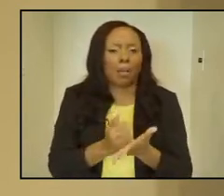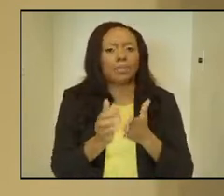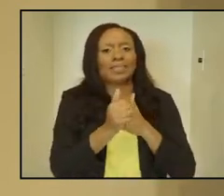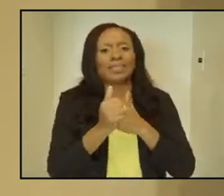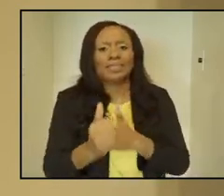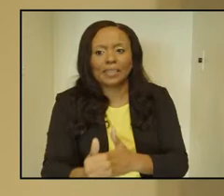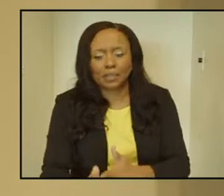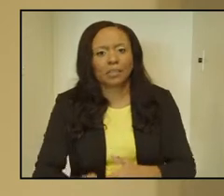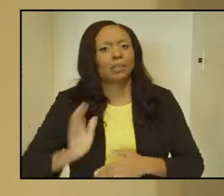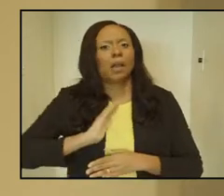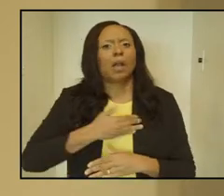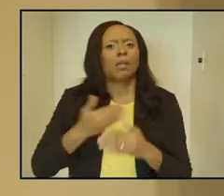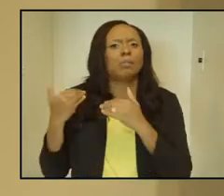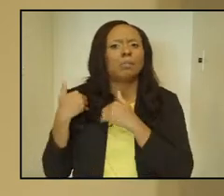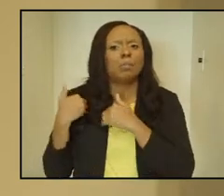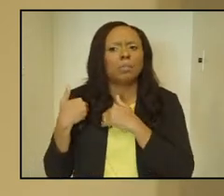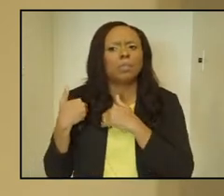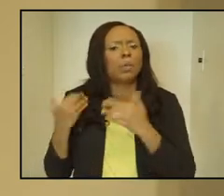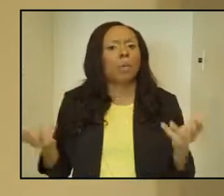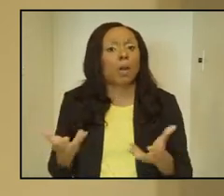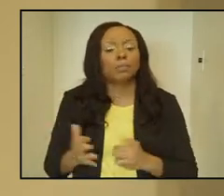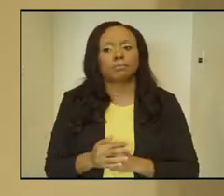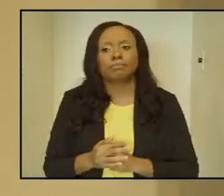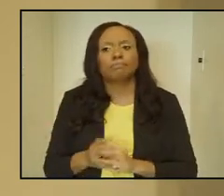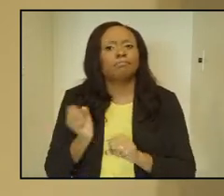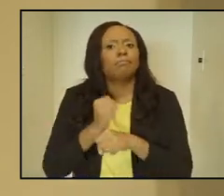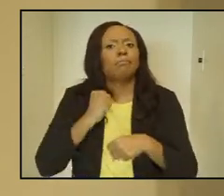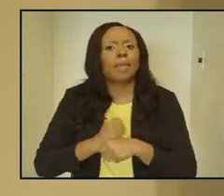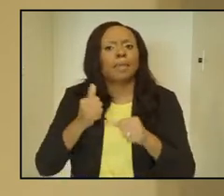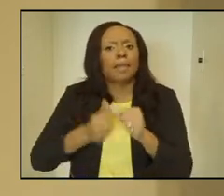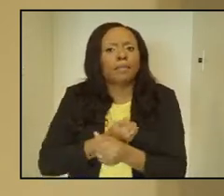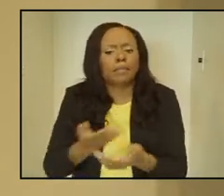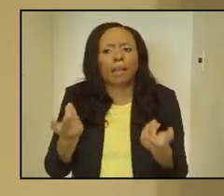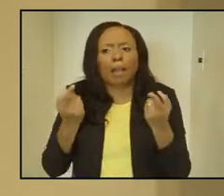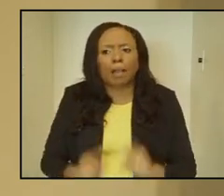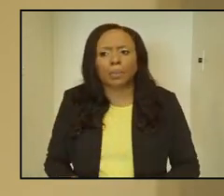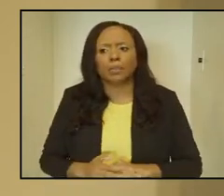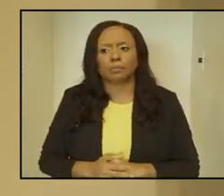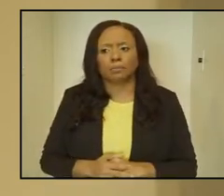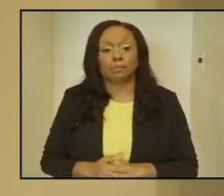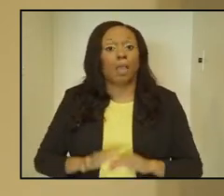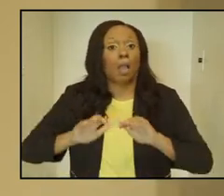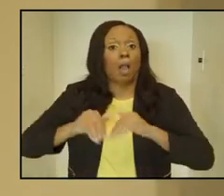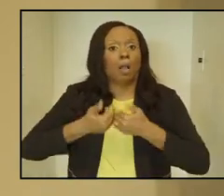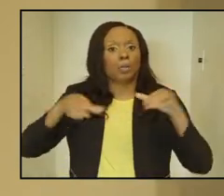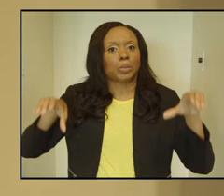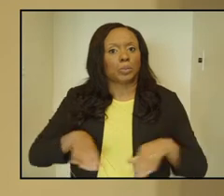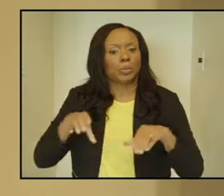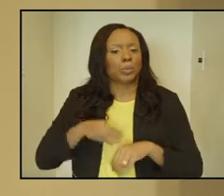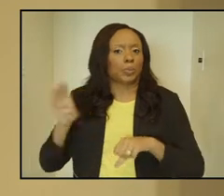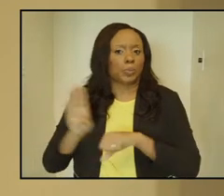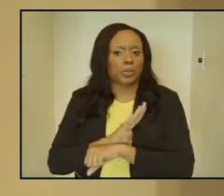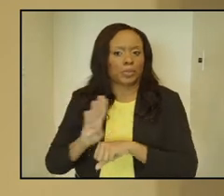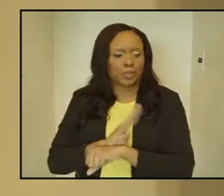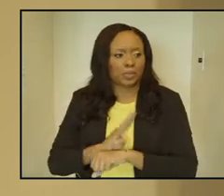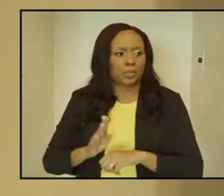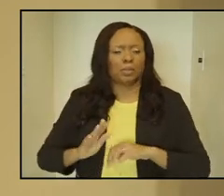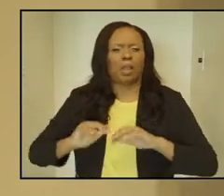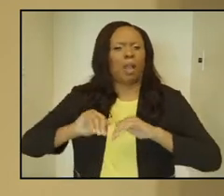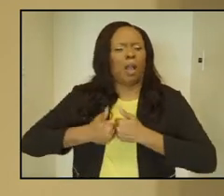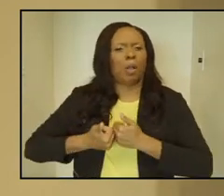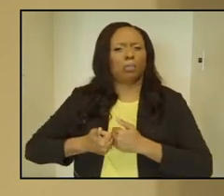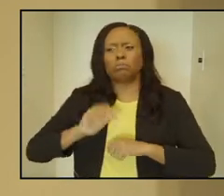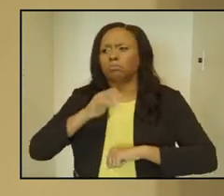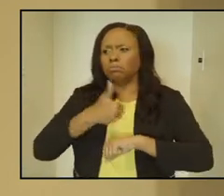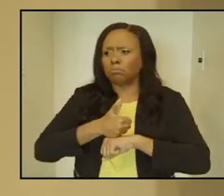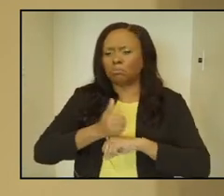happen. Our duty is to be able to tell people how to do things in the way that